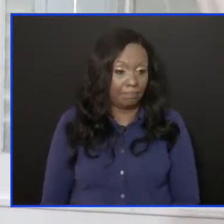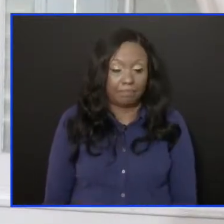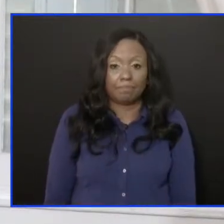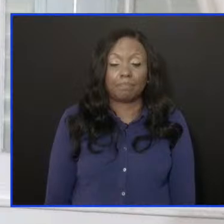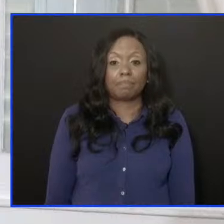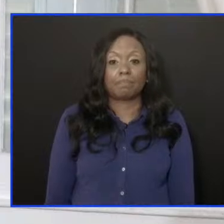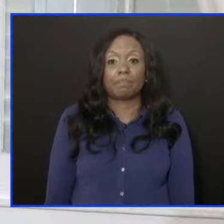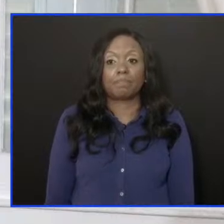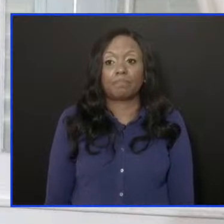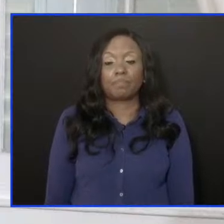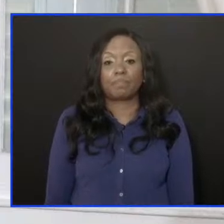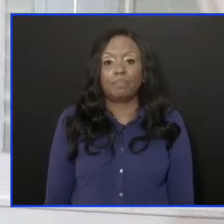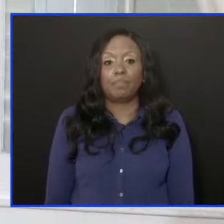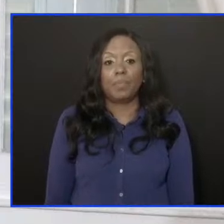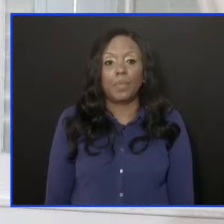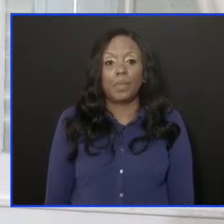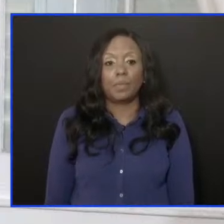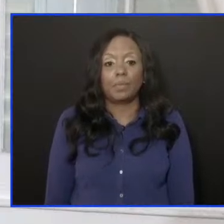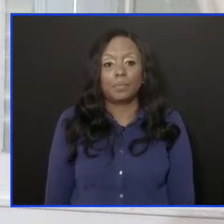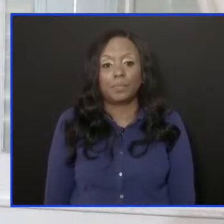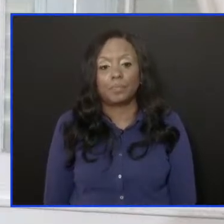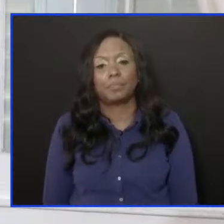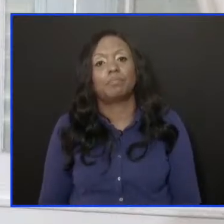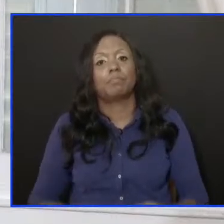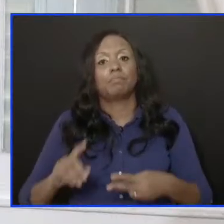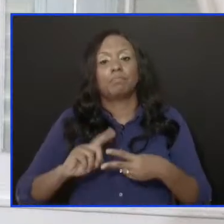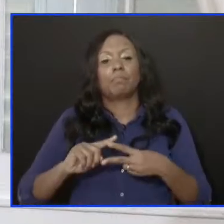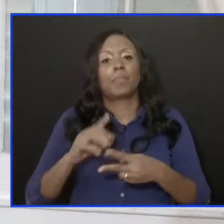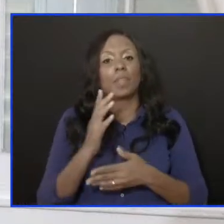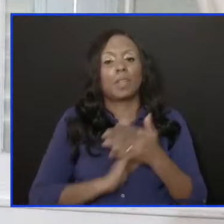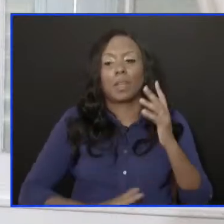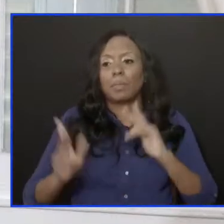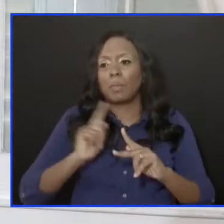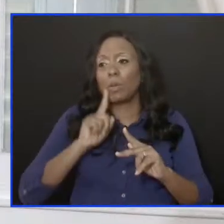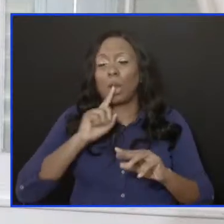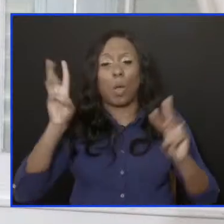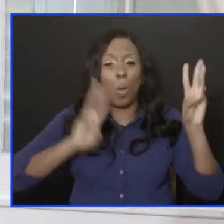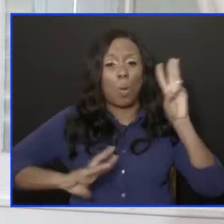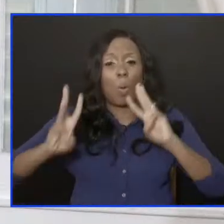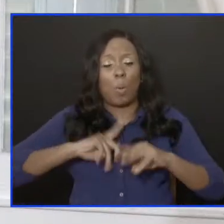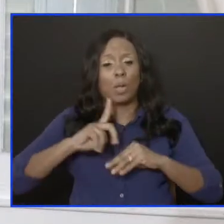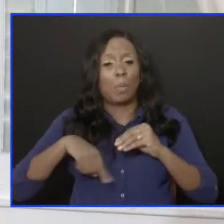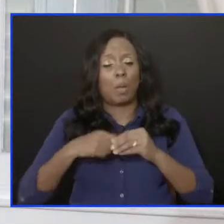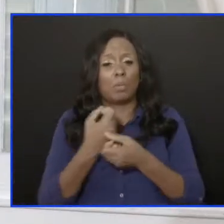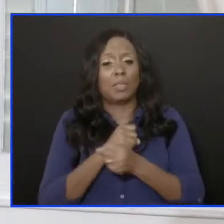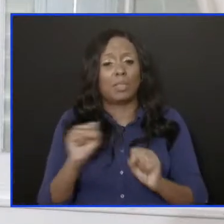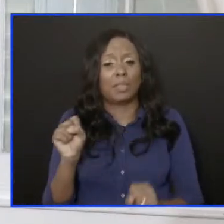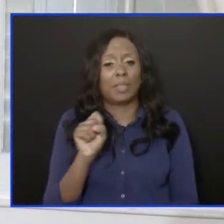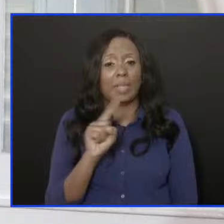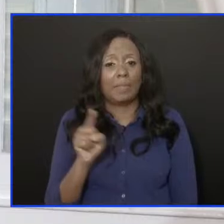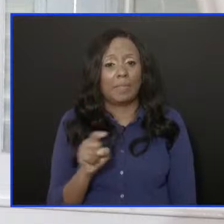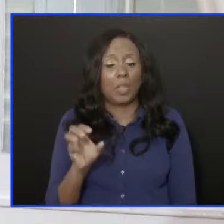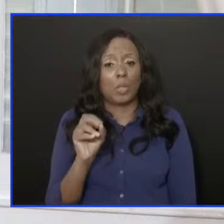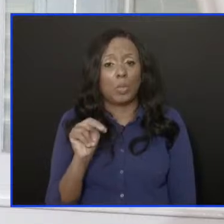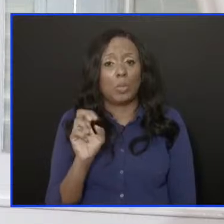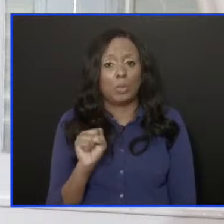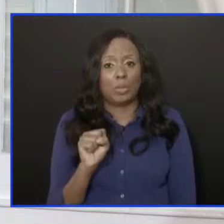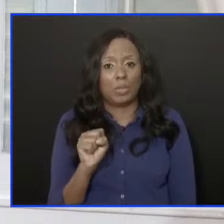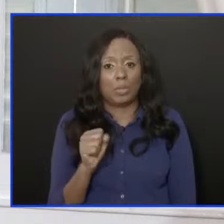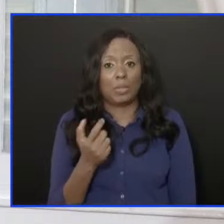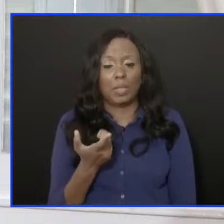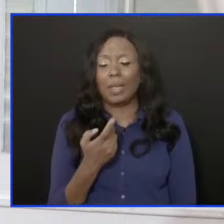this created some anxieties among some of our stakeholders and the general public. And I'll be the first to say with